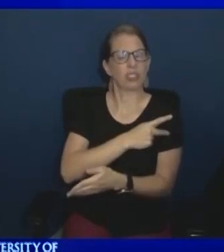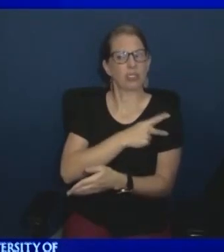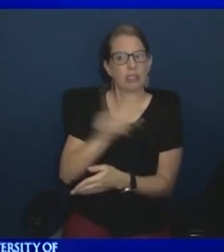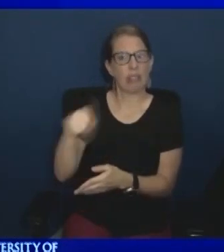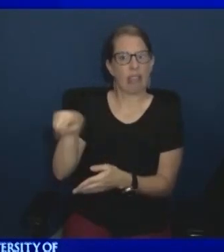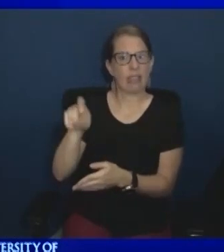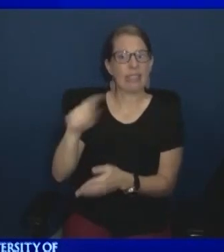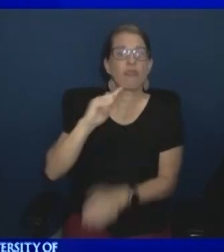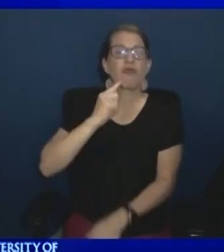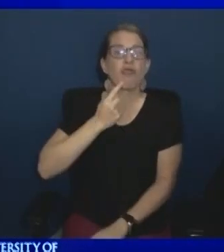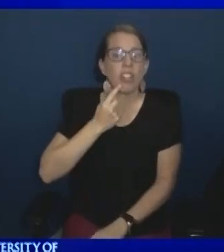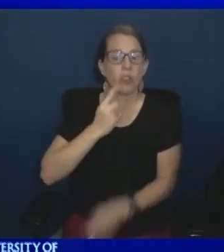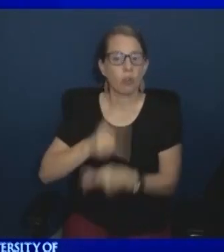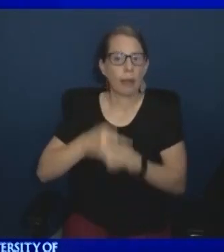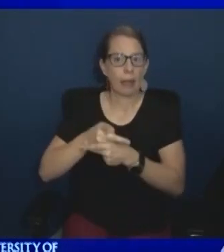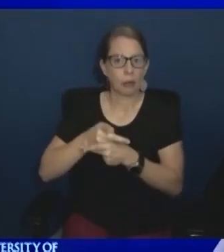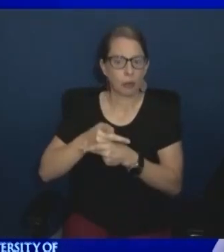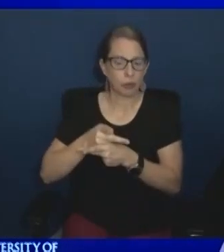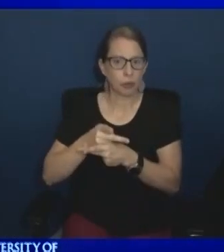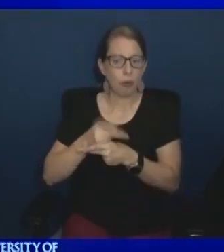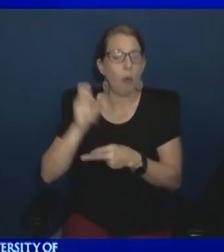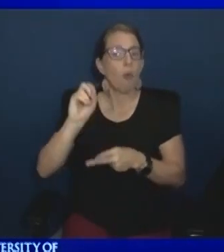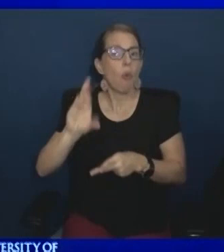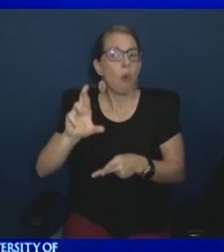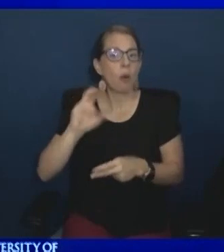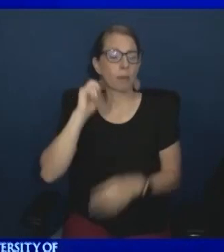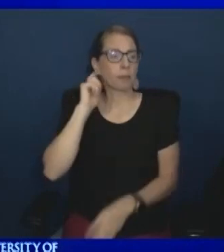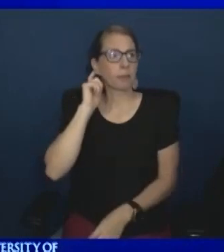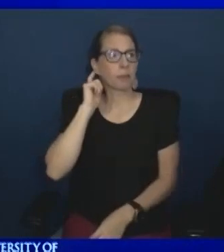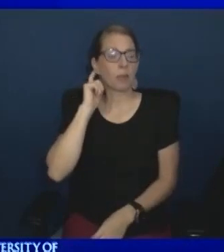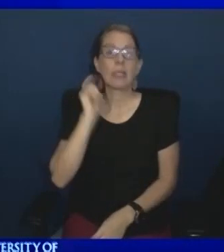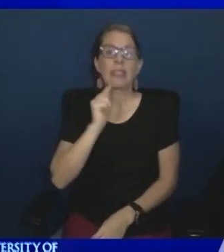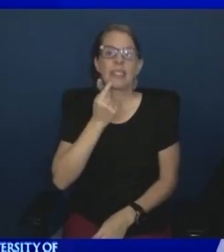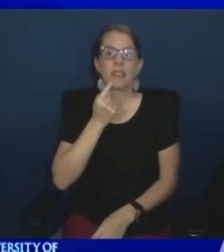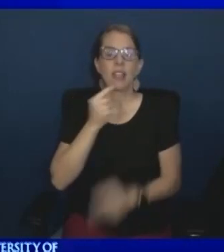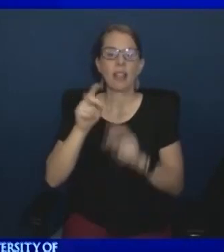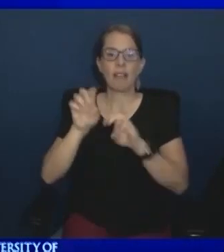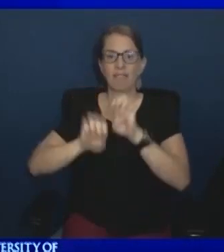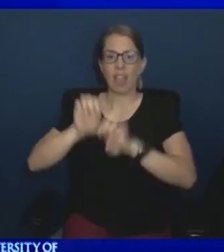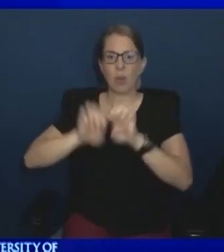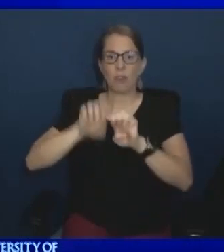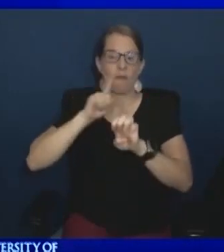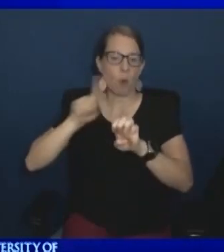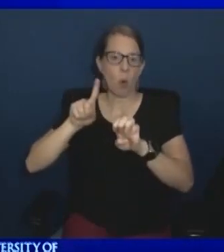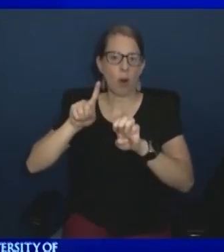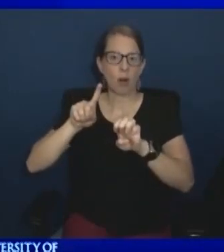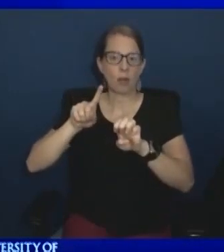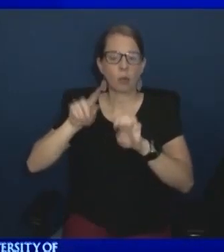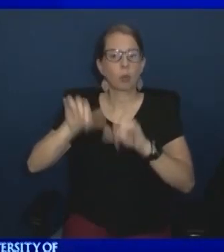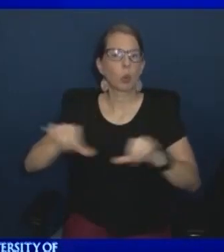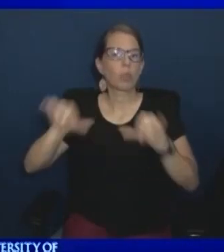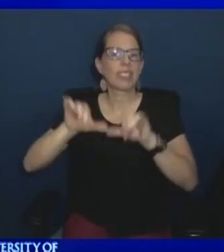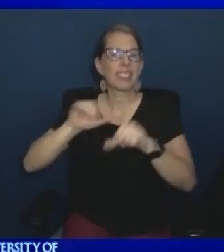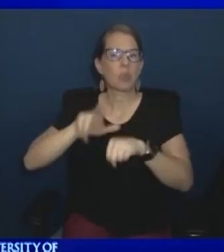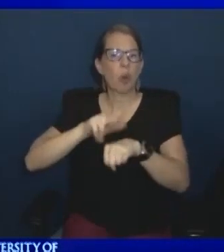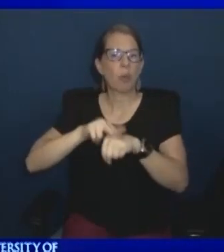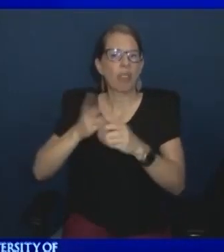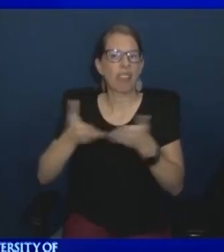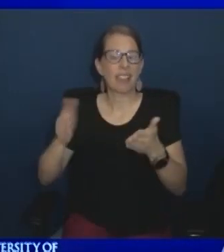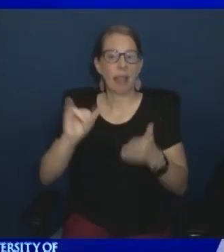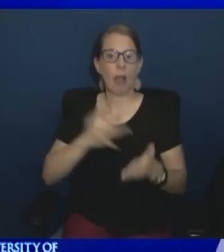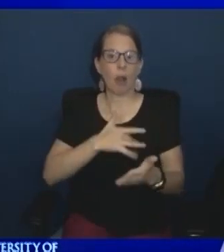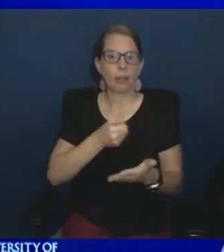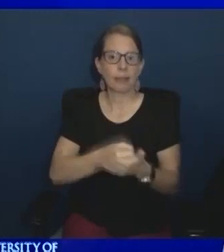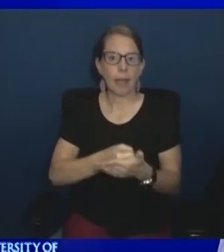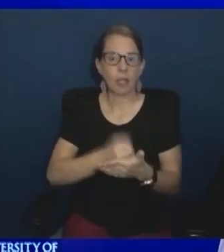critical care or significant evaluation for those kind of routine normal things like heart attack and stroke.